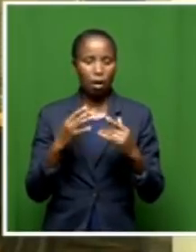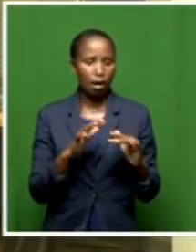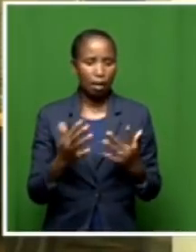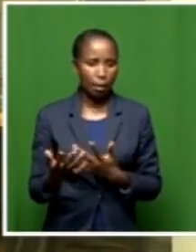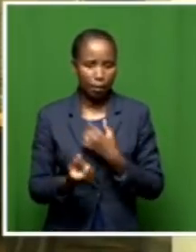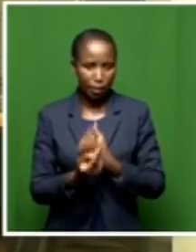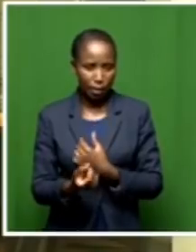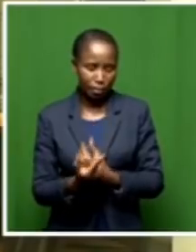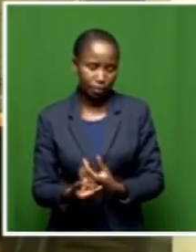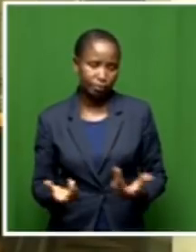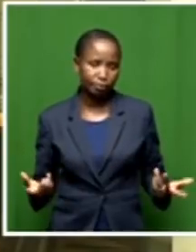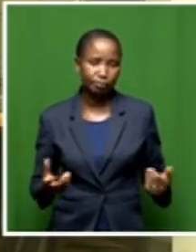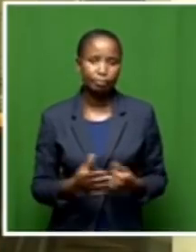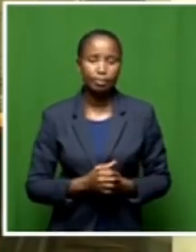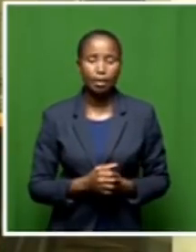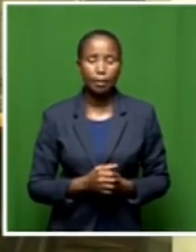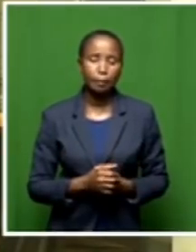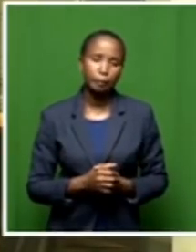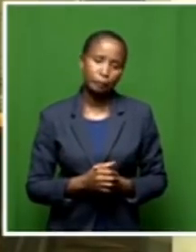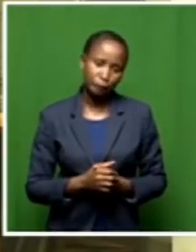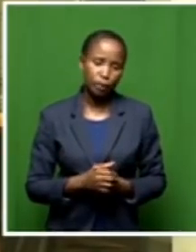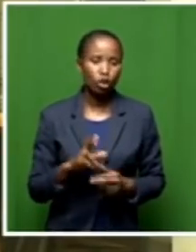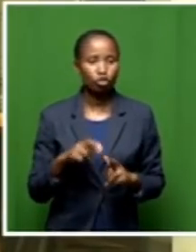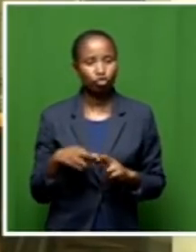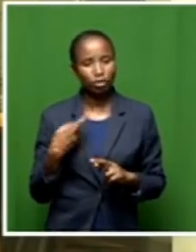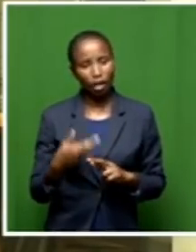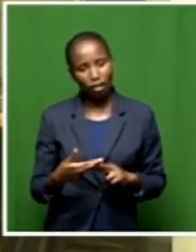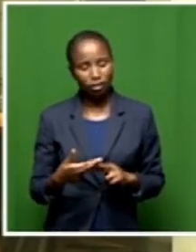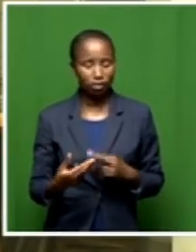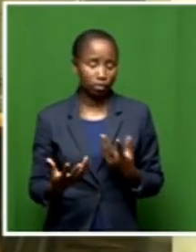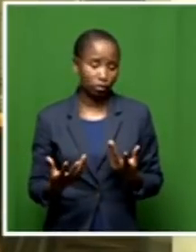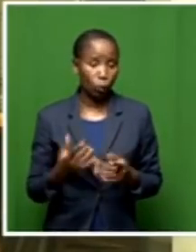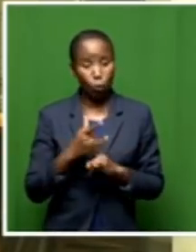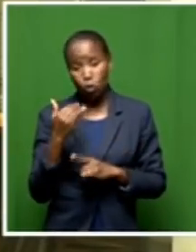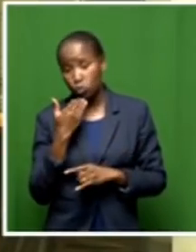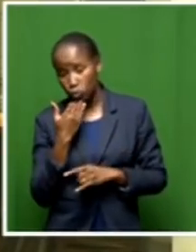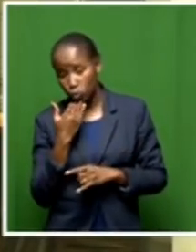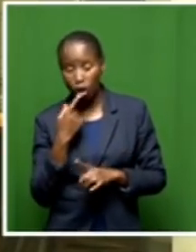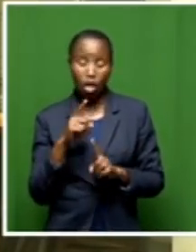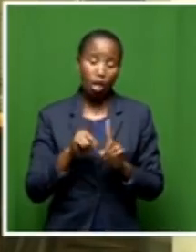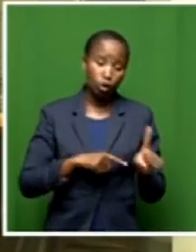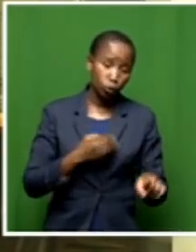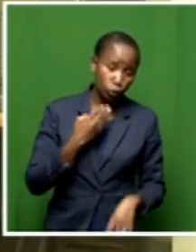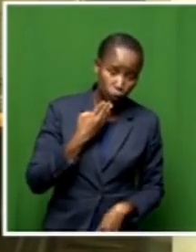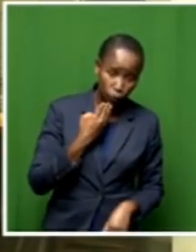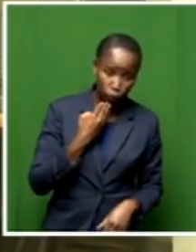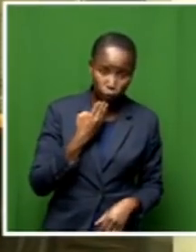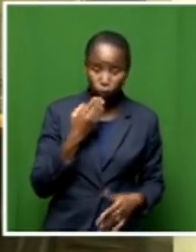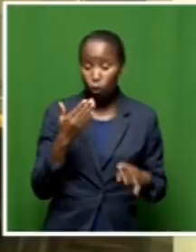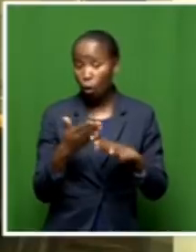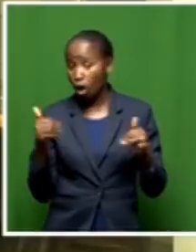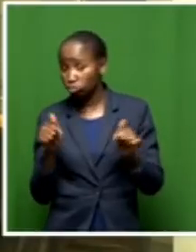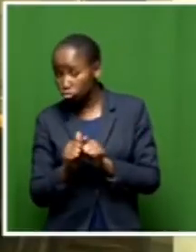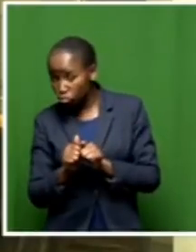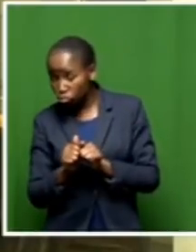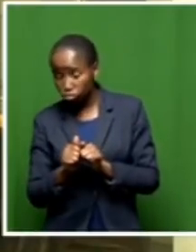the result, who has won, who has lost, if there are coalition governments being